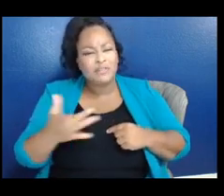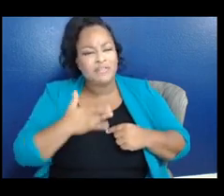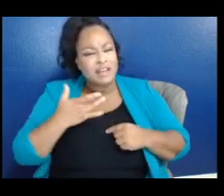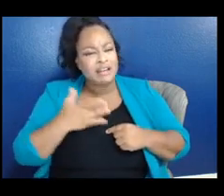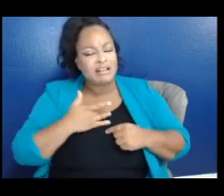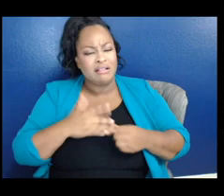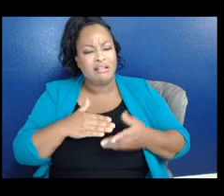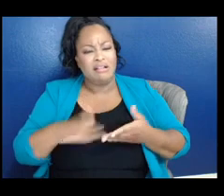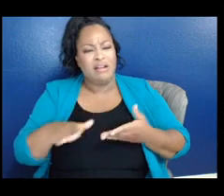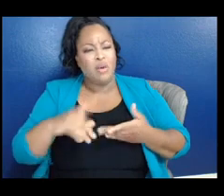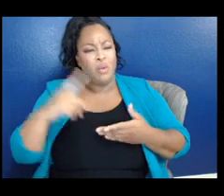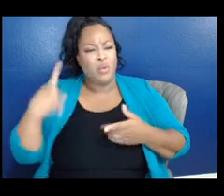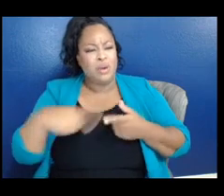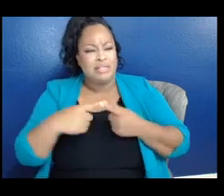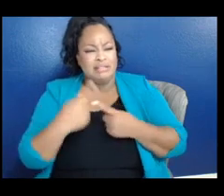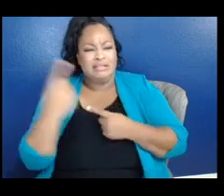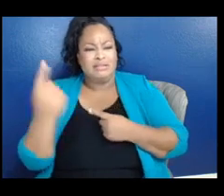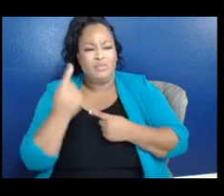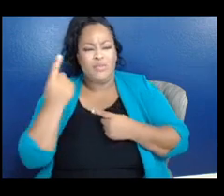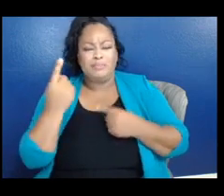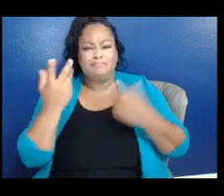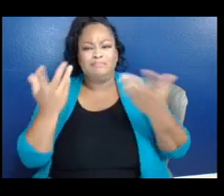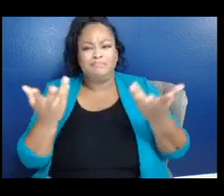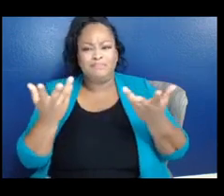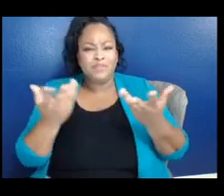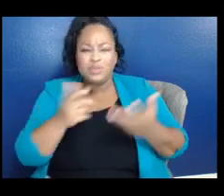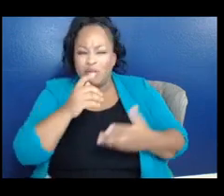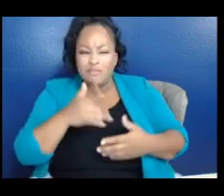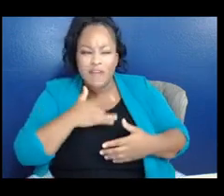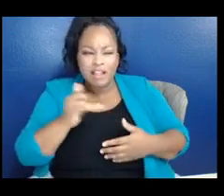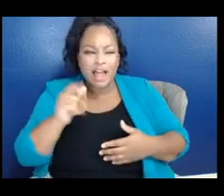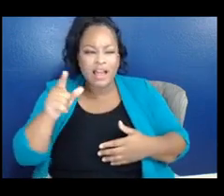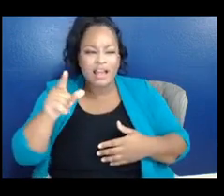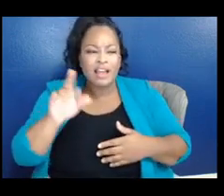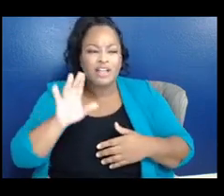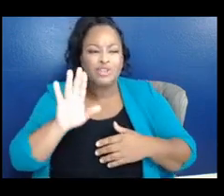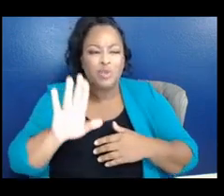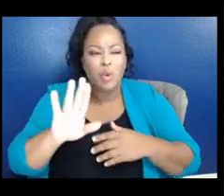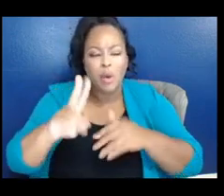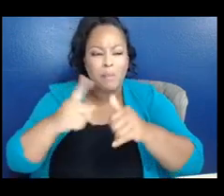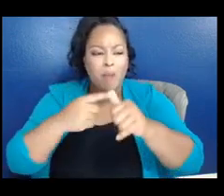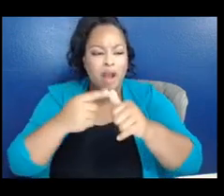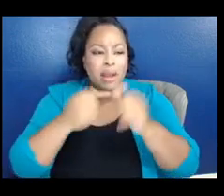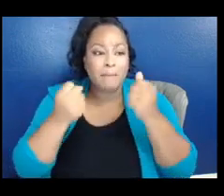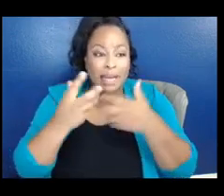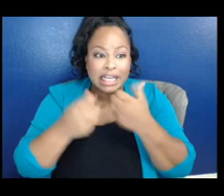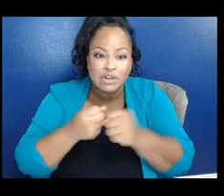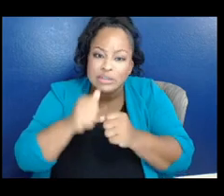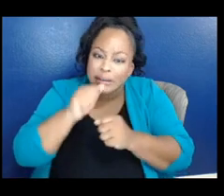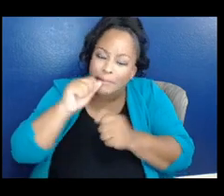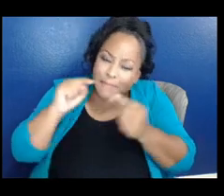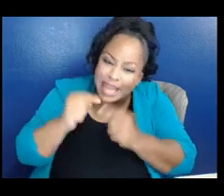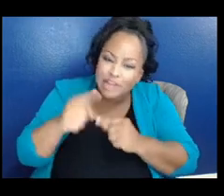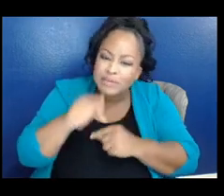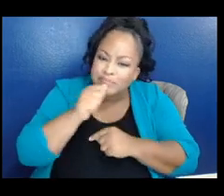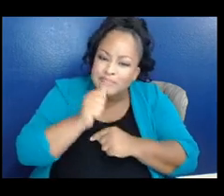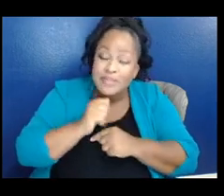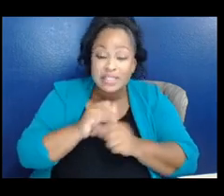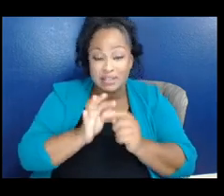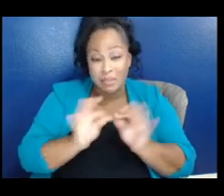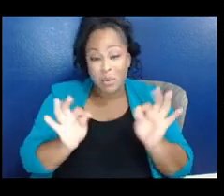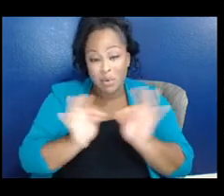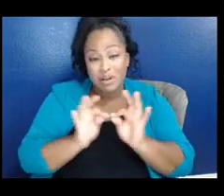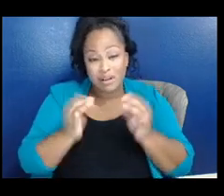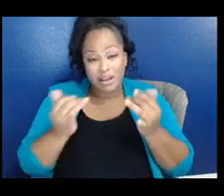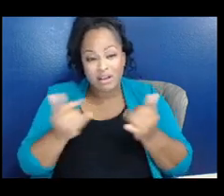to feel dismissed when someone doesn't feel like they've prioritized the many years of pain that you've endured. So it's